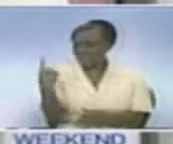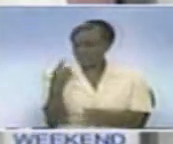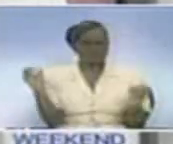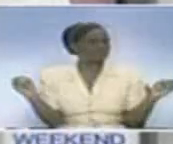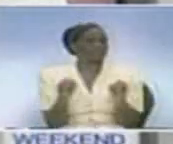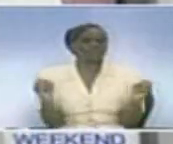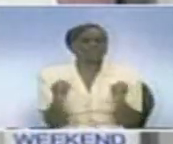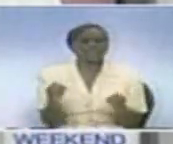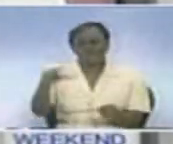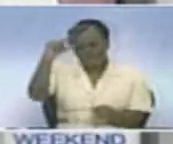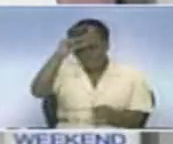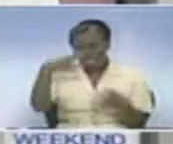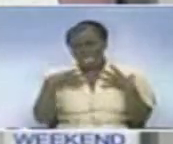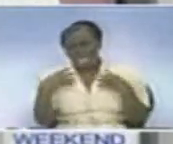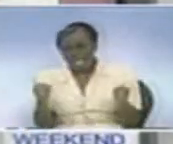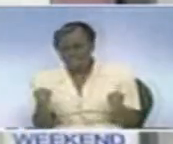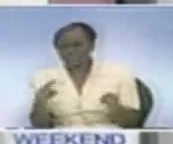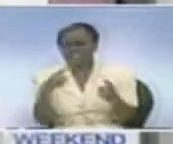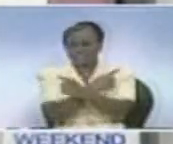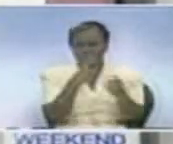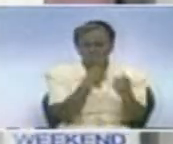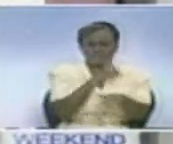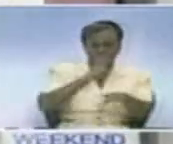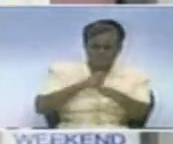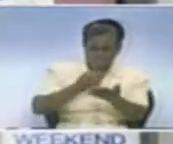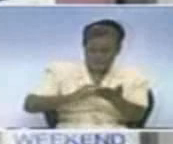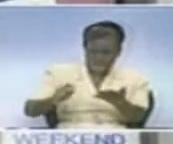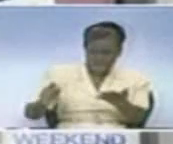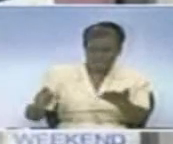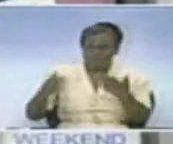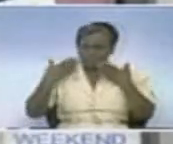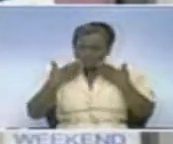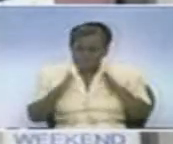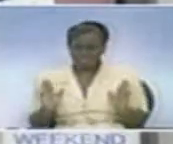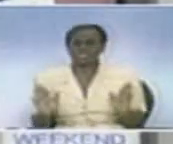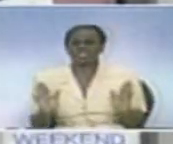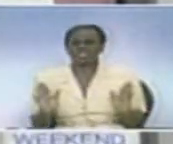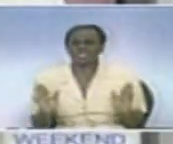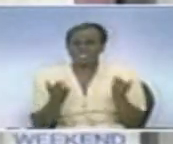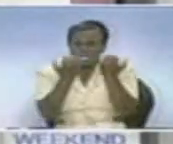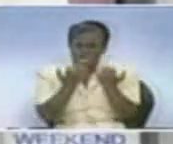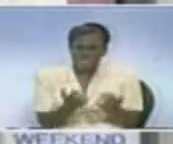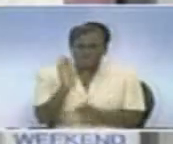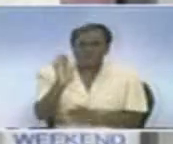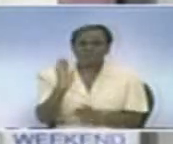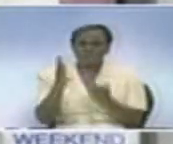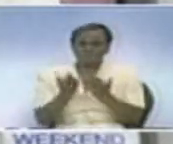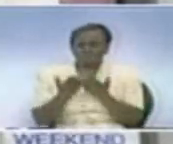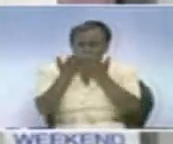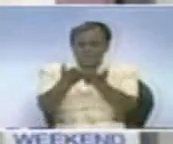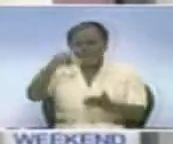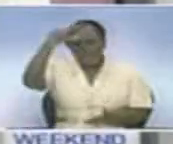be environment, it could be health, it could be this and this. Right. When they have written their requirements, then the